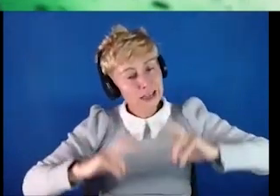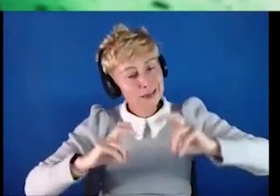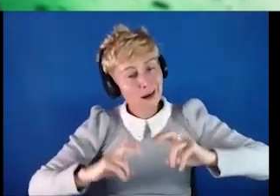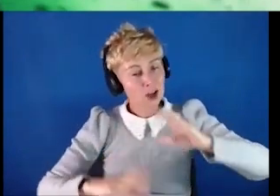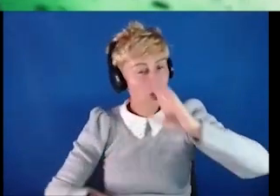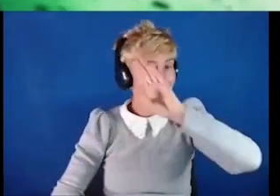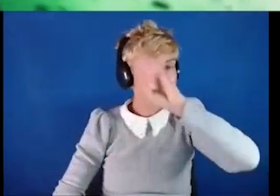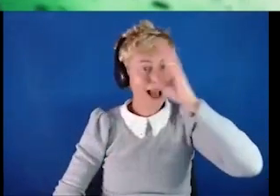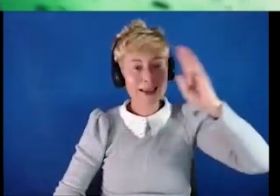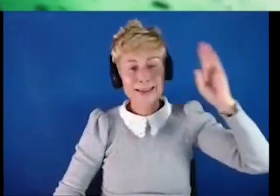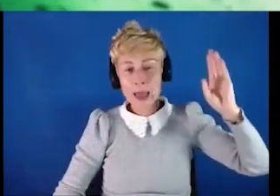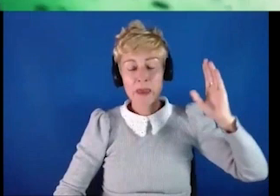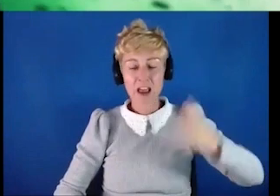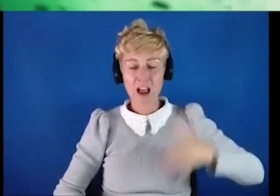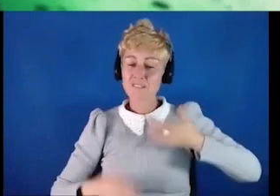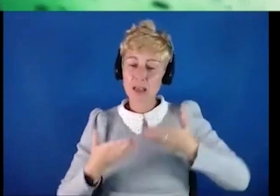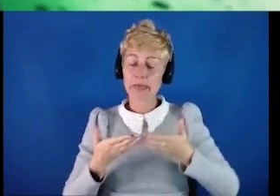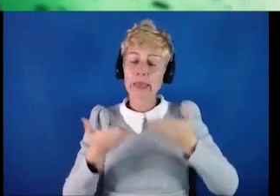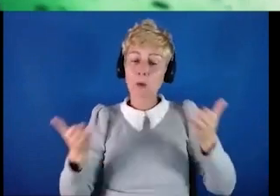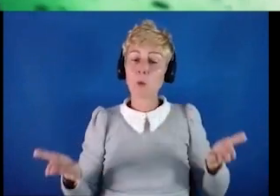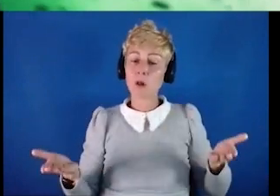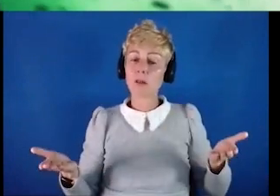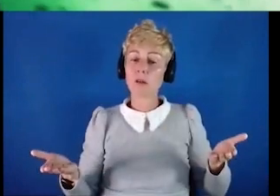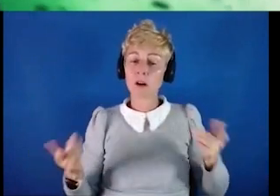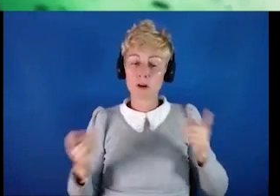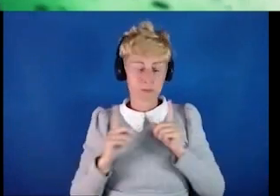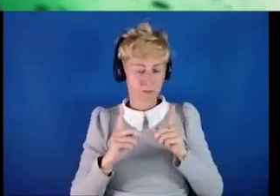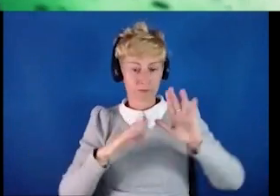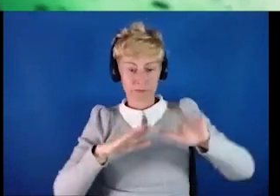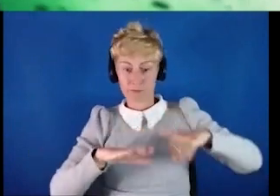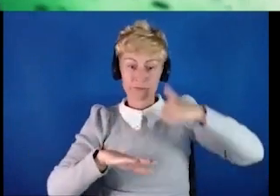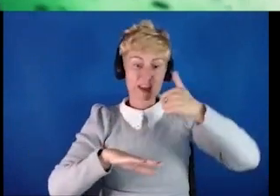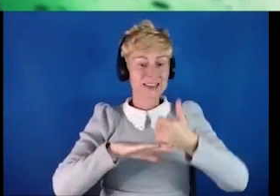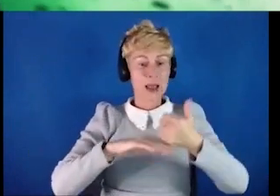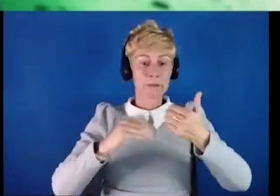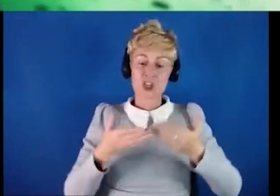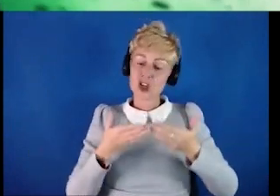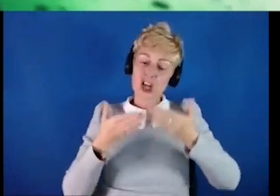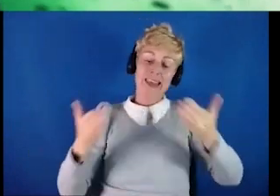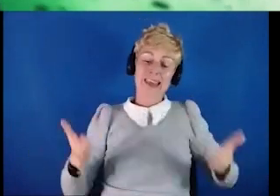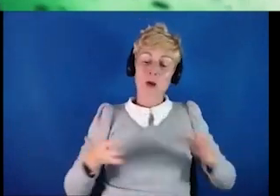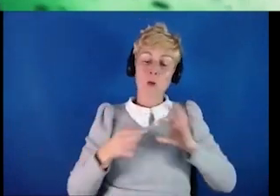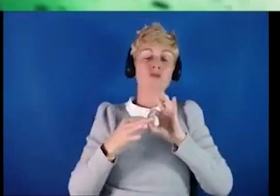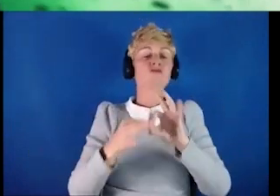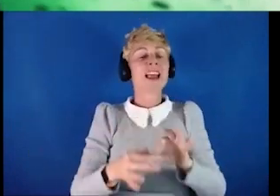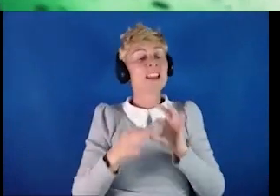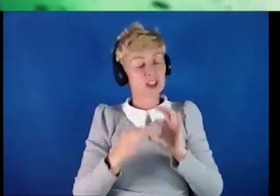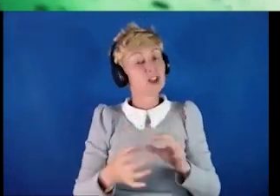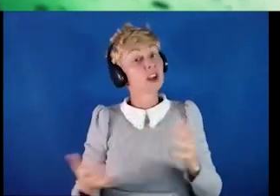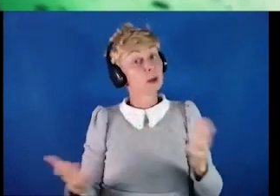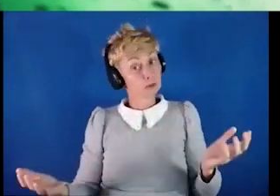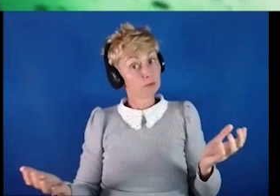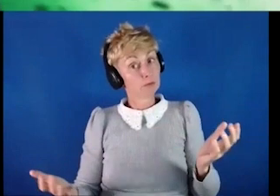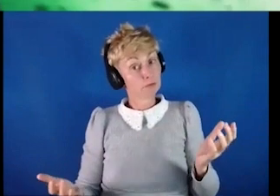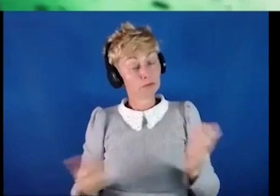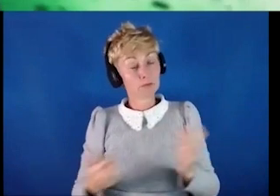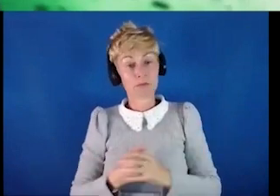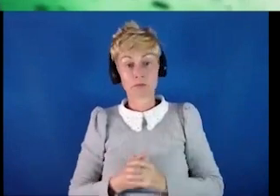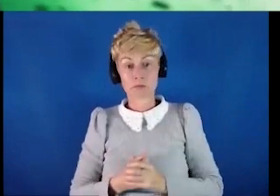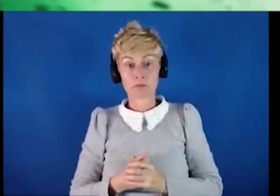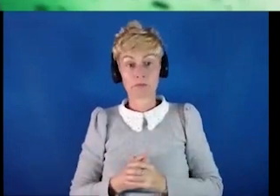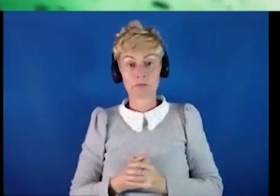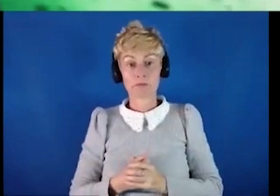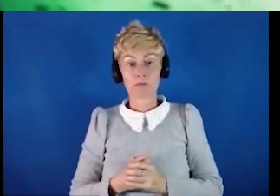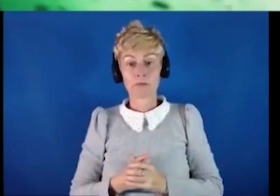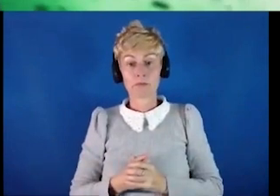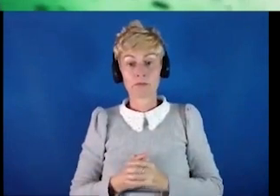on equal terms, and find a way of establishing a kind of an equal relationship within those kinds of parameters, I